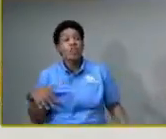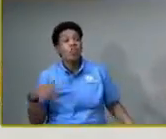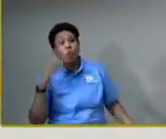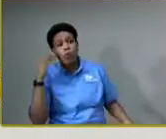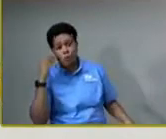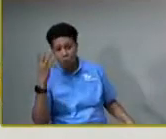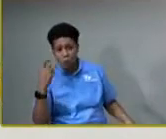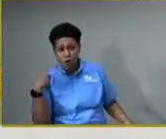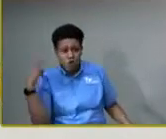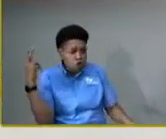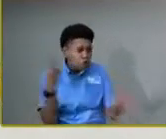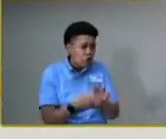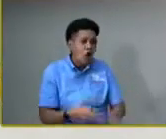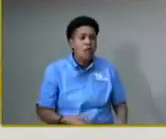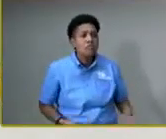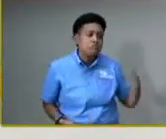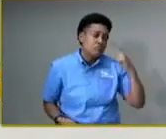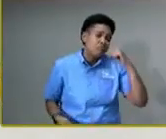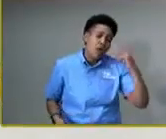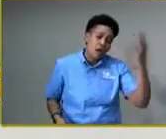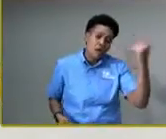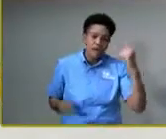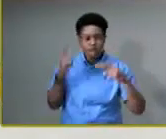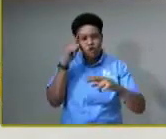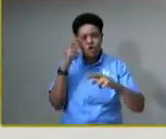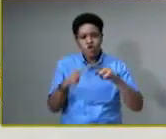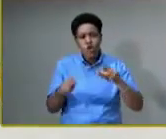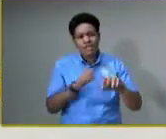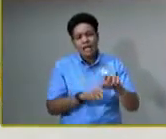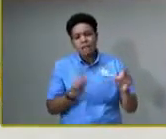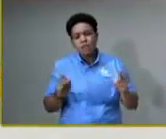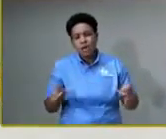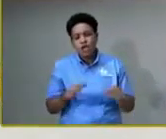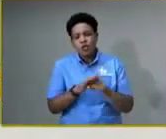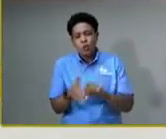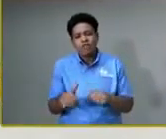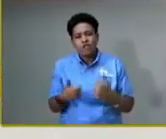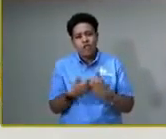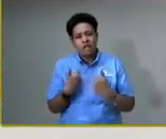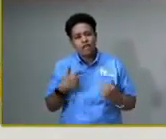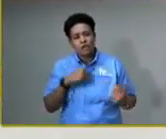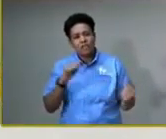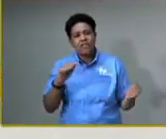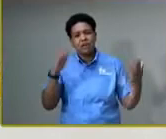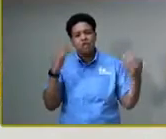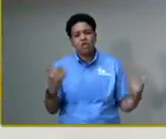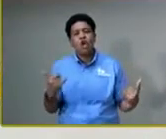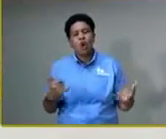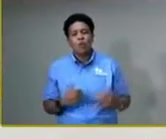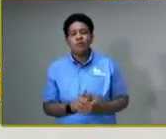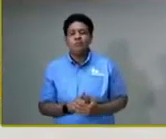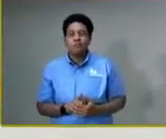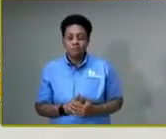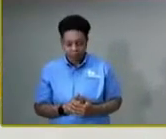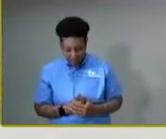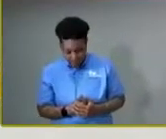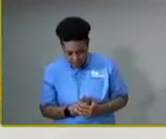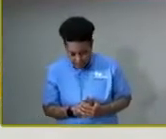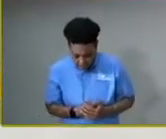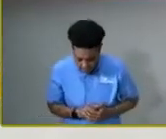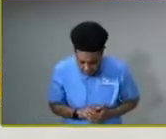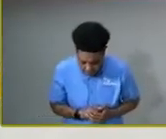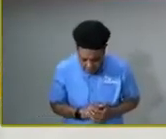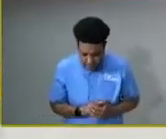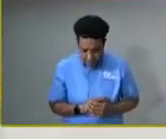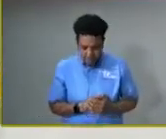We'd like to bring them back on board, at least for a period of time, to deal with the challenges that we face. I want to just